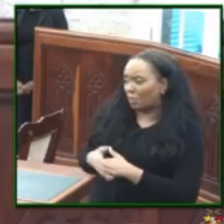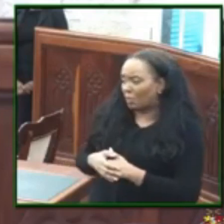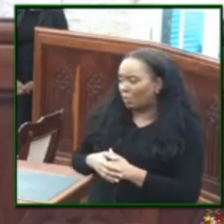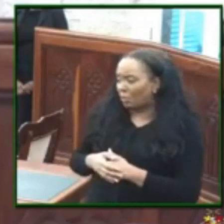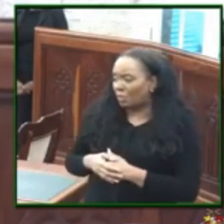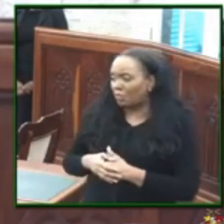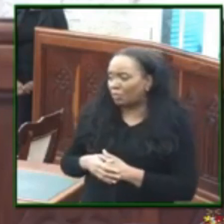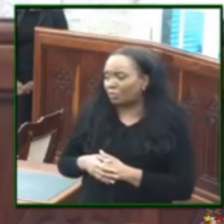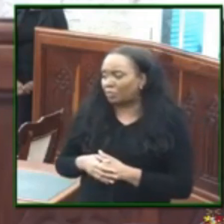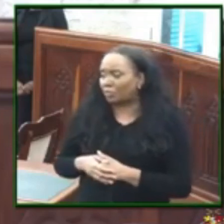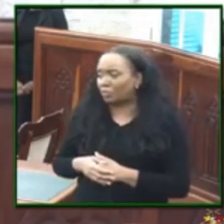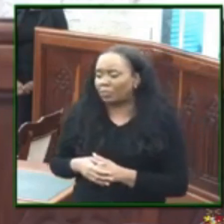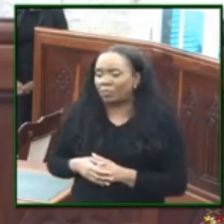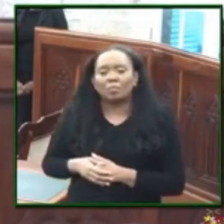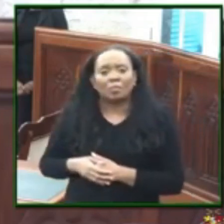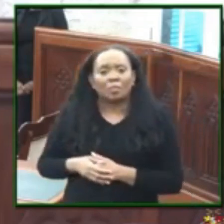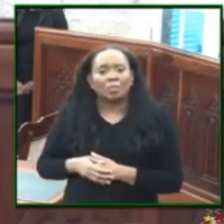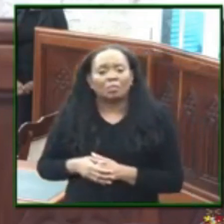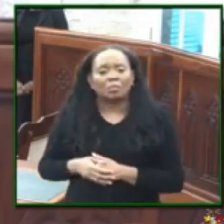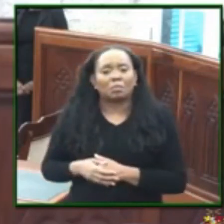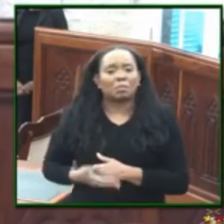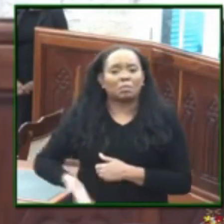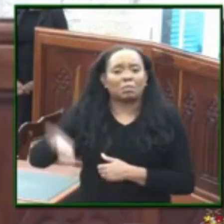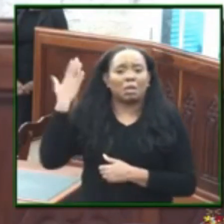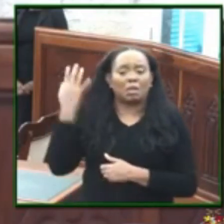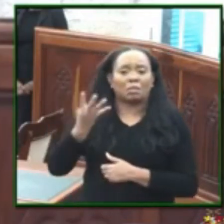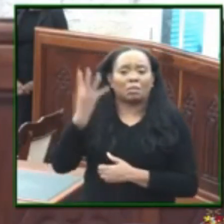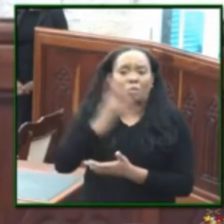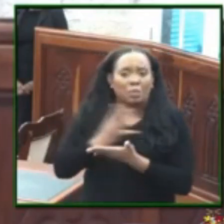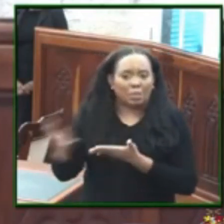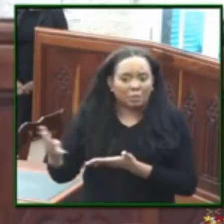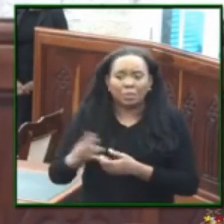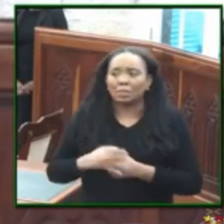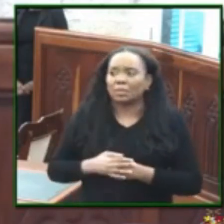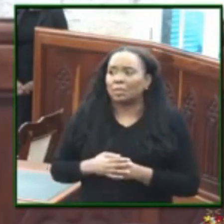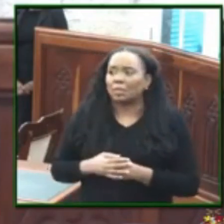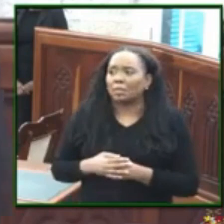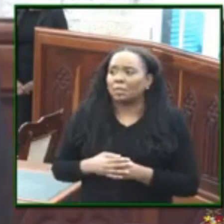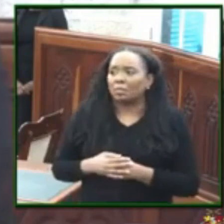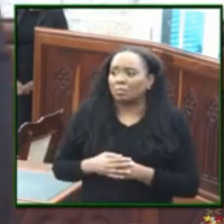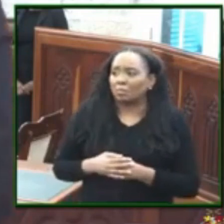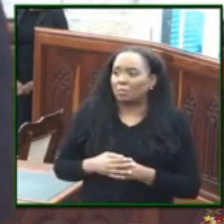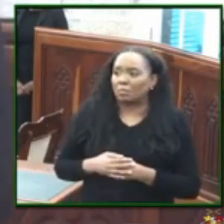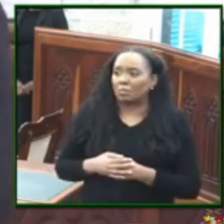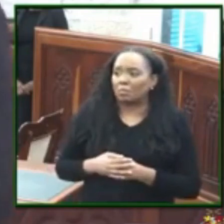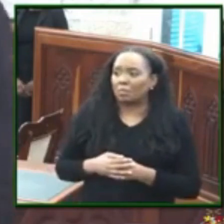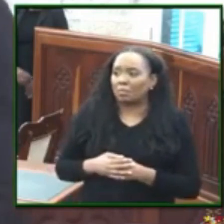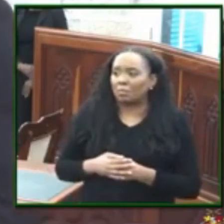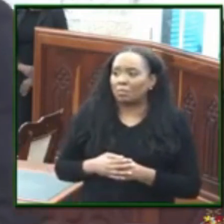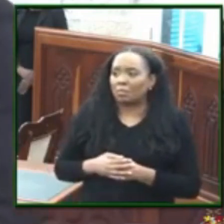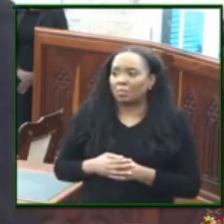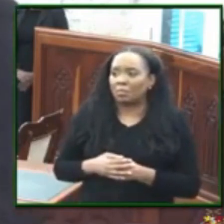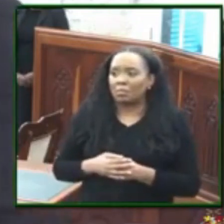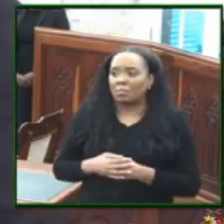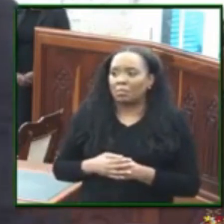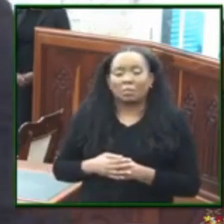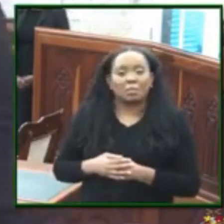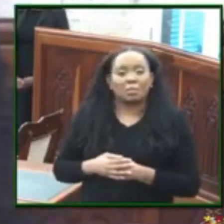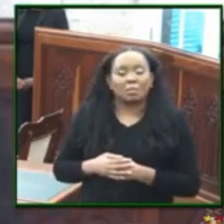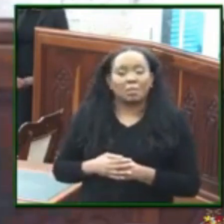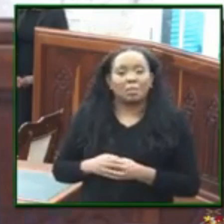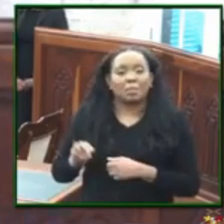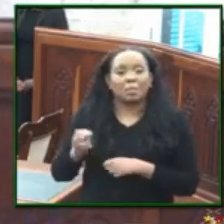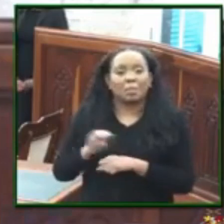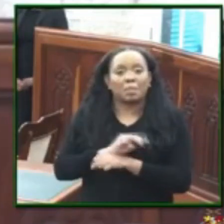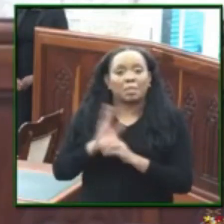last month, 4 weeks. The honourable member for Christchurch East Central looks at me quizzically,